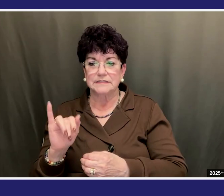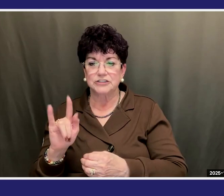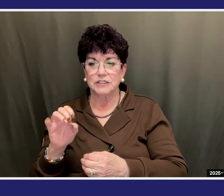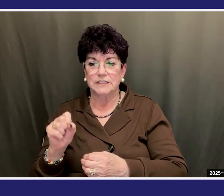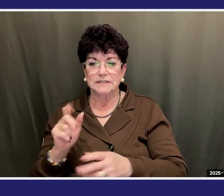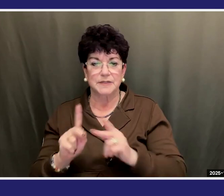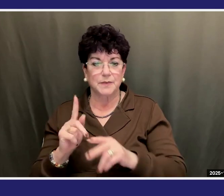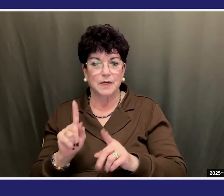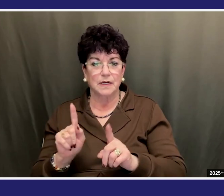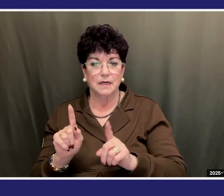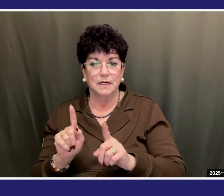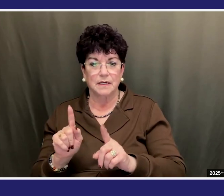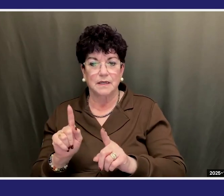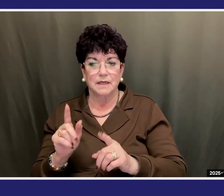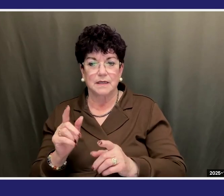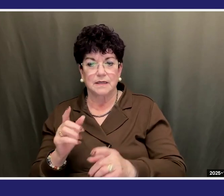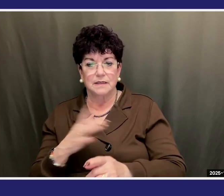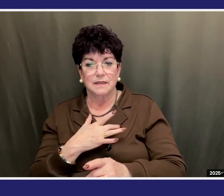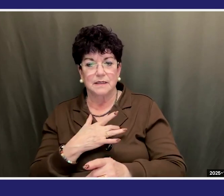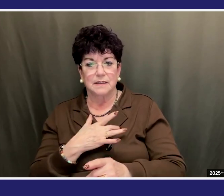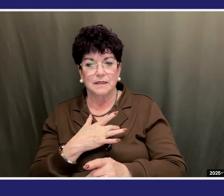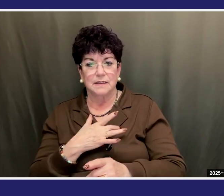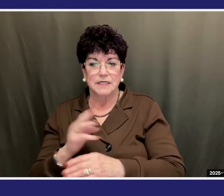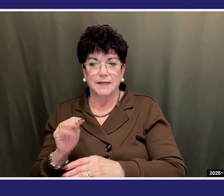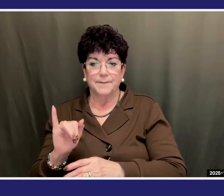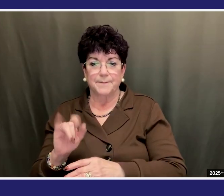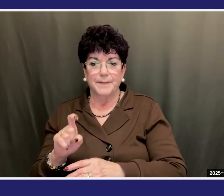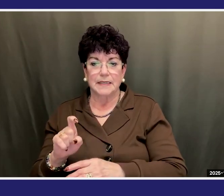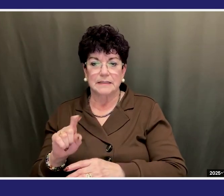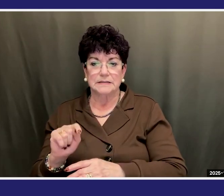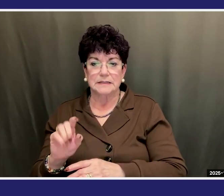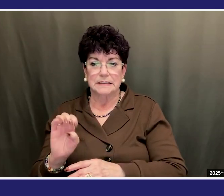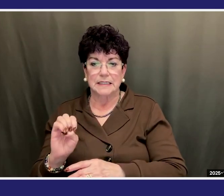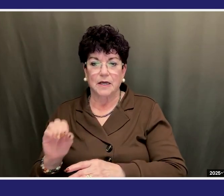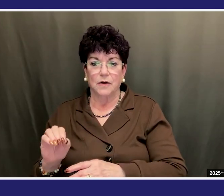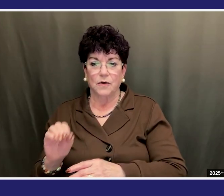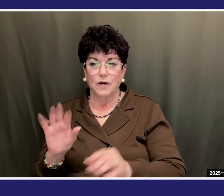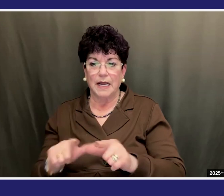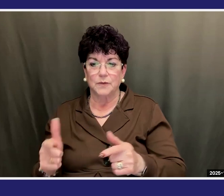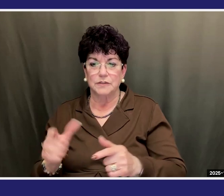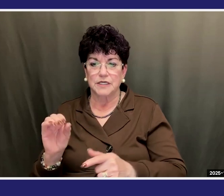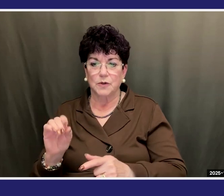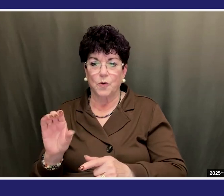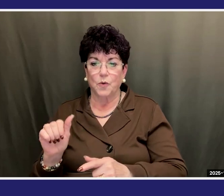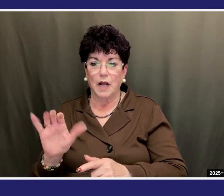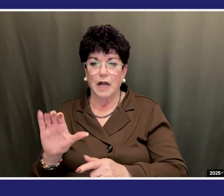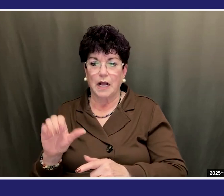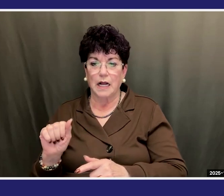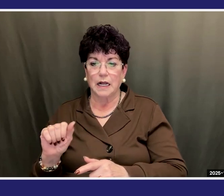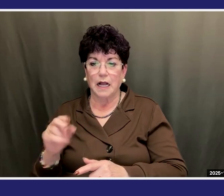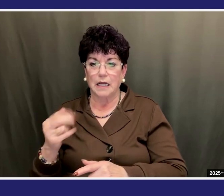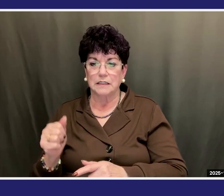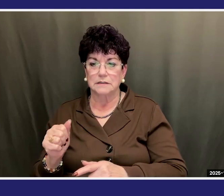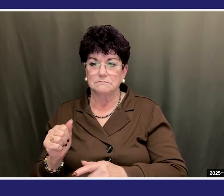area of Oaxaca, Puebla, in Mexico, and I work like a promoter. Trabajo como promotora y And navegadora with the de well-being,